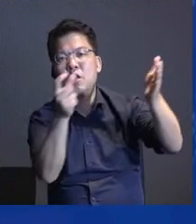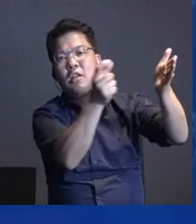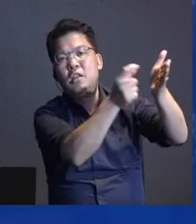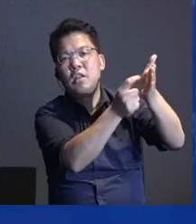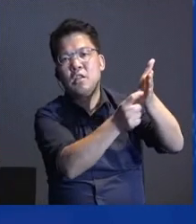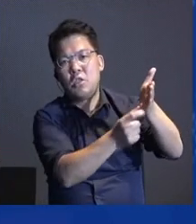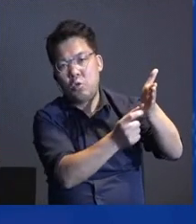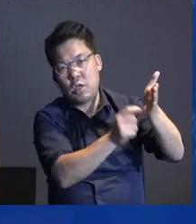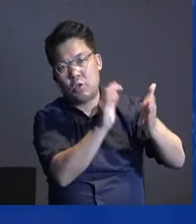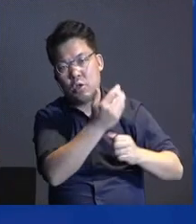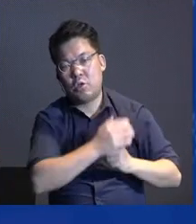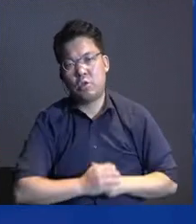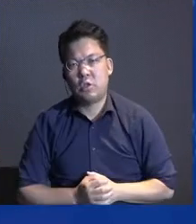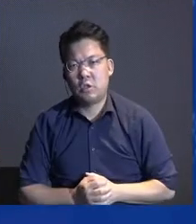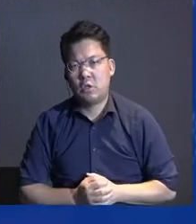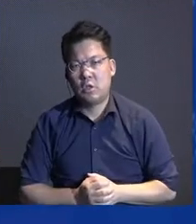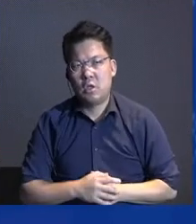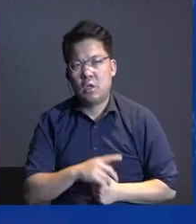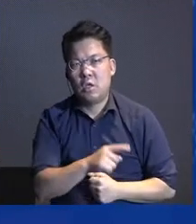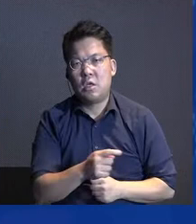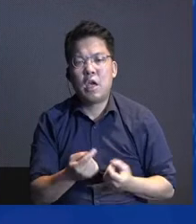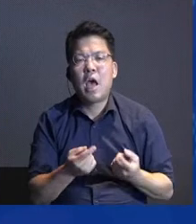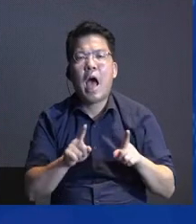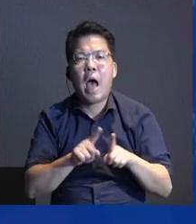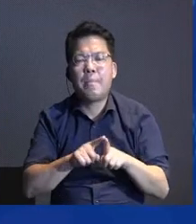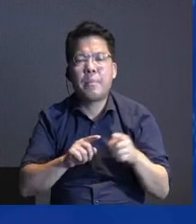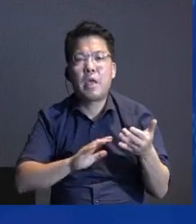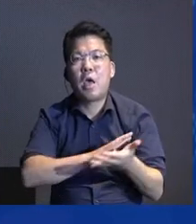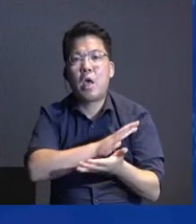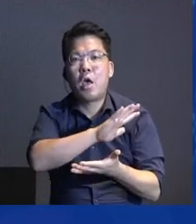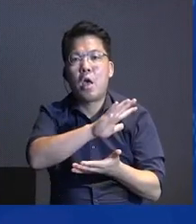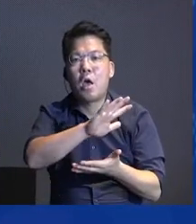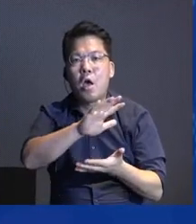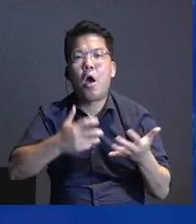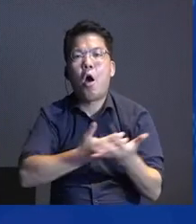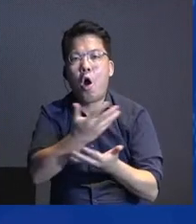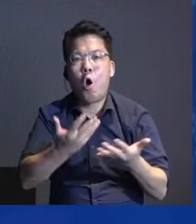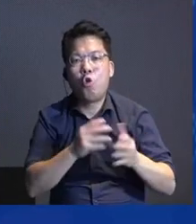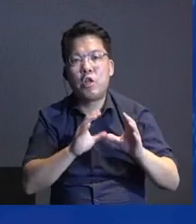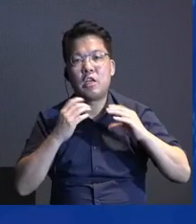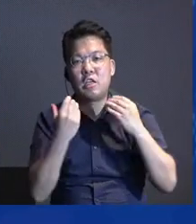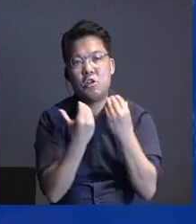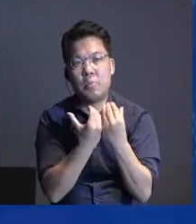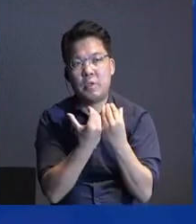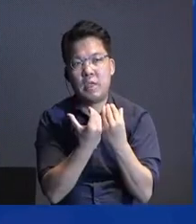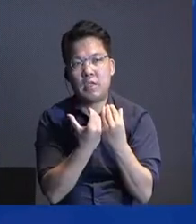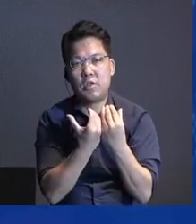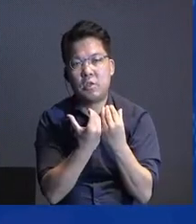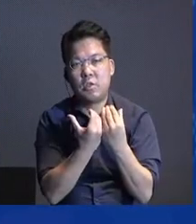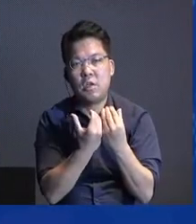a film that our partners in Slovenia did also with English subtitles, if someone wants to